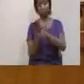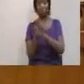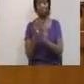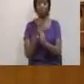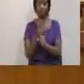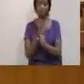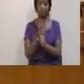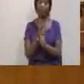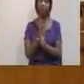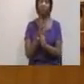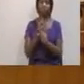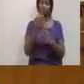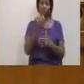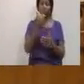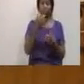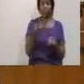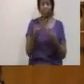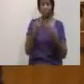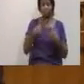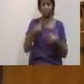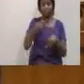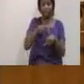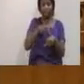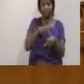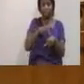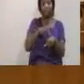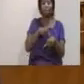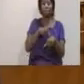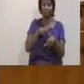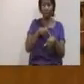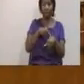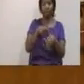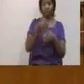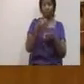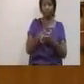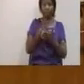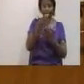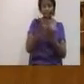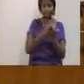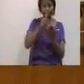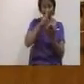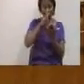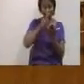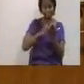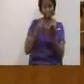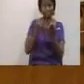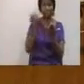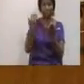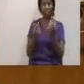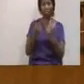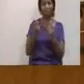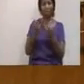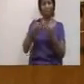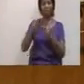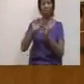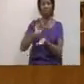amended, it will allow us as parliamentarians more time to interrogate the budgets that come through from Treasury.